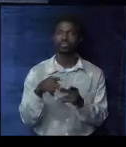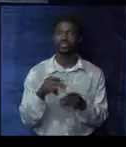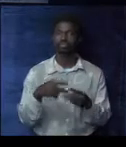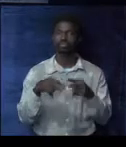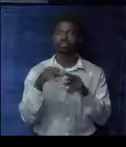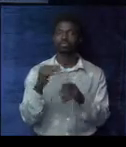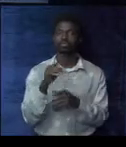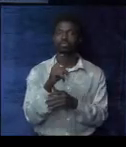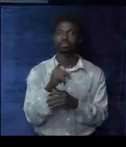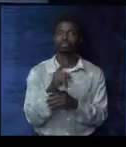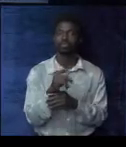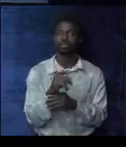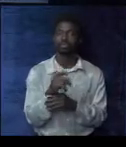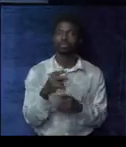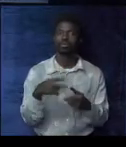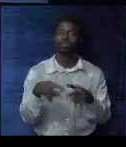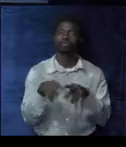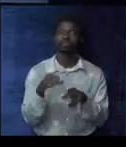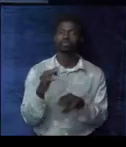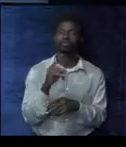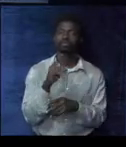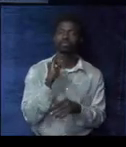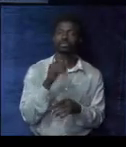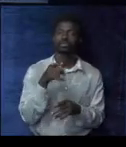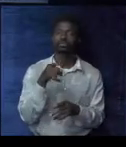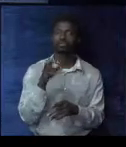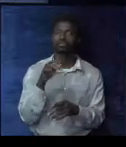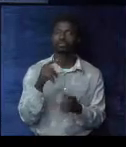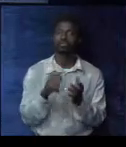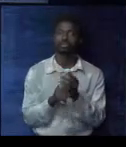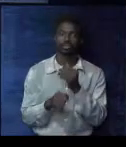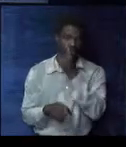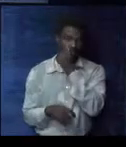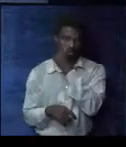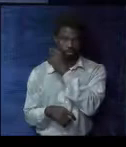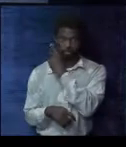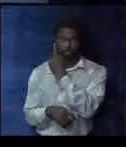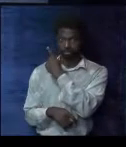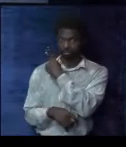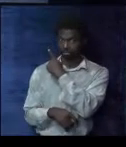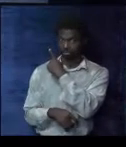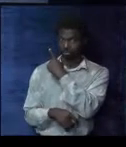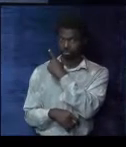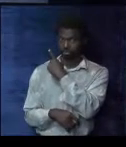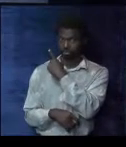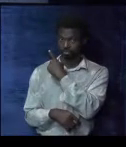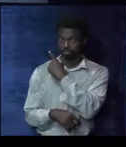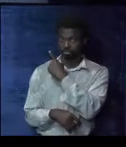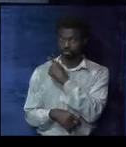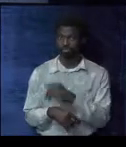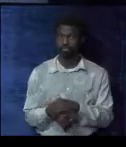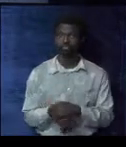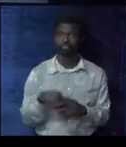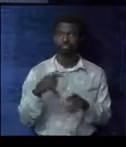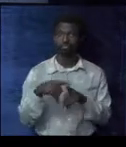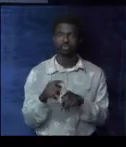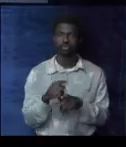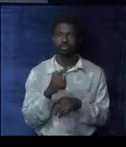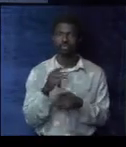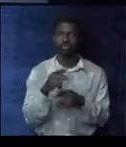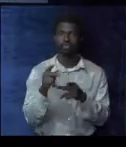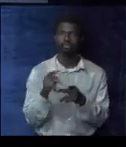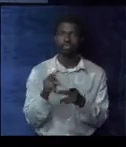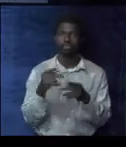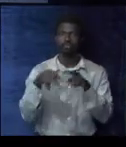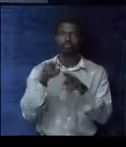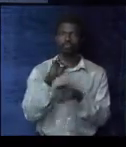Now the place value of 1 is, the value of 1 is 100,000. Because if I put 1 here, I'll put all the zeros, I'll get 100,000.